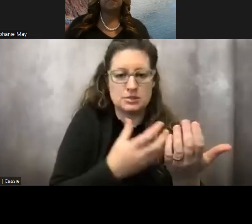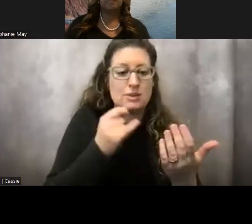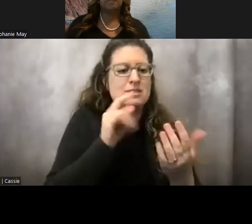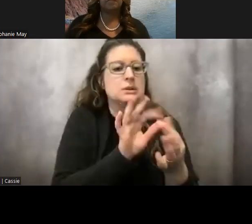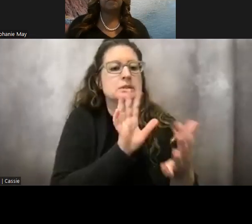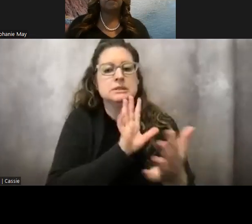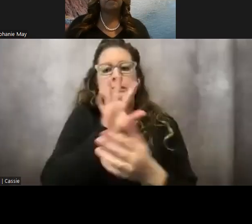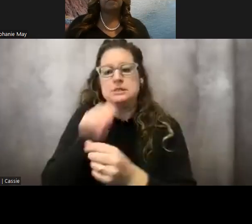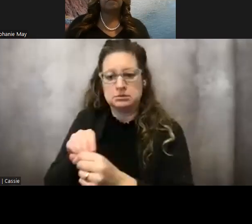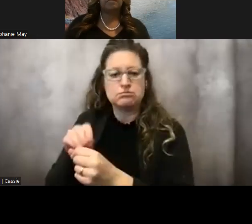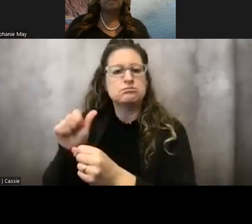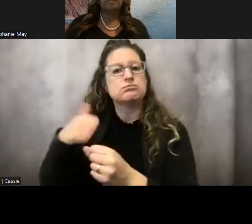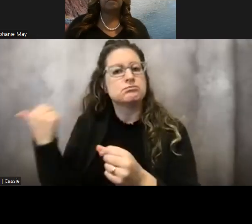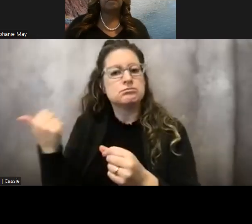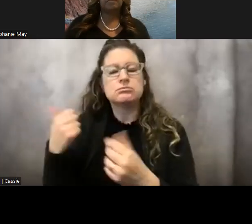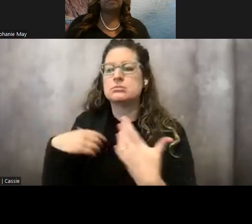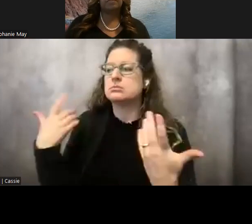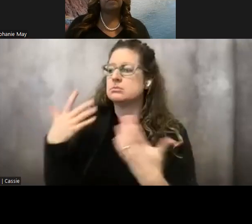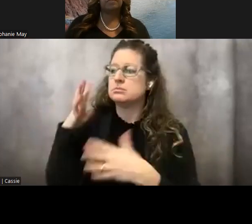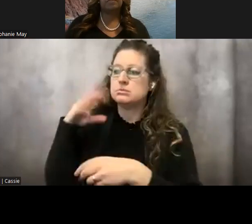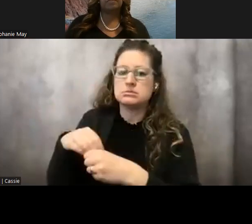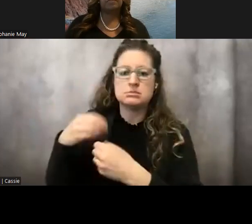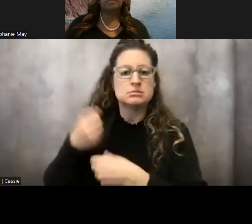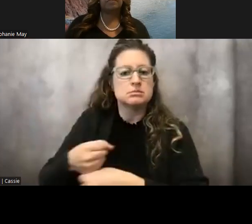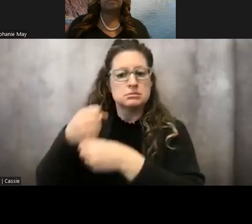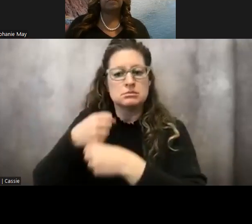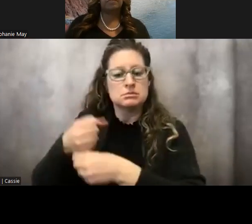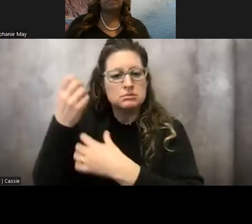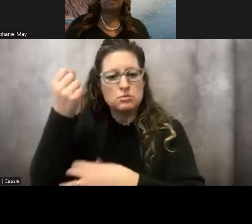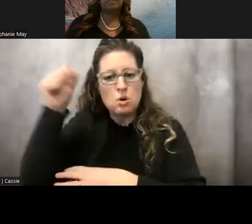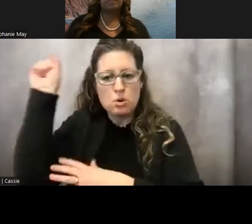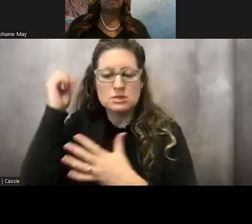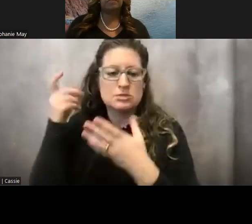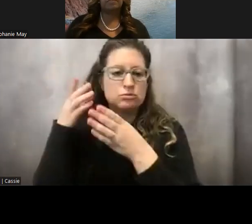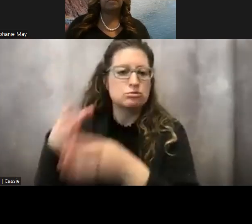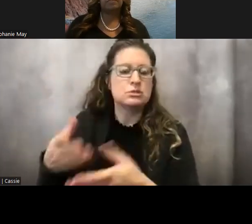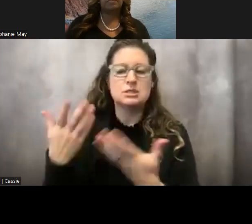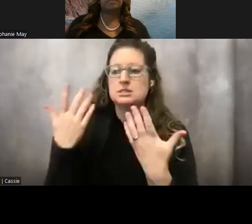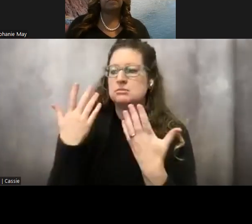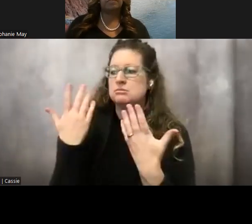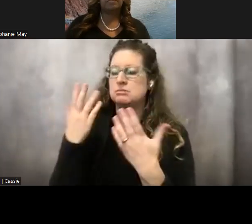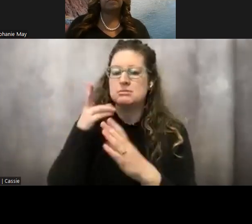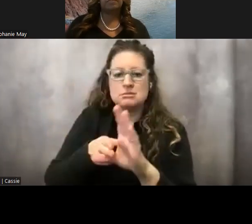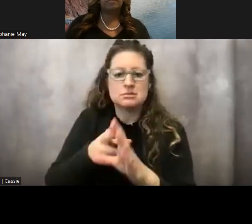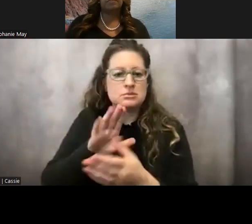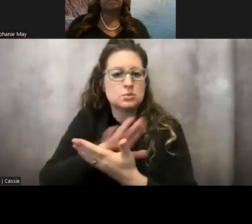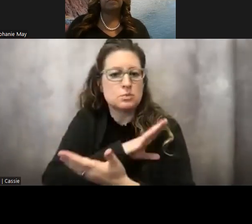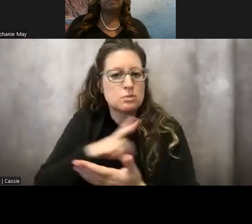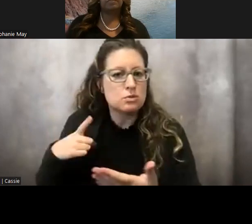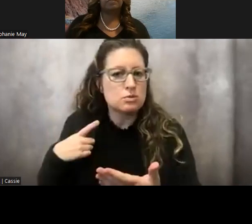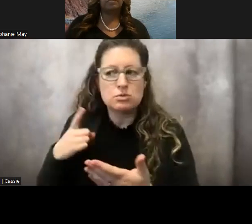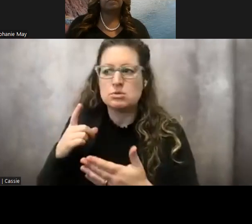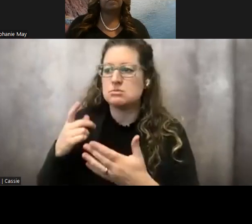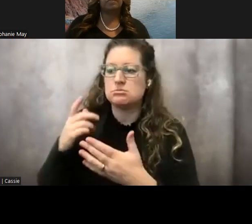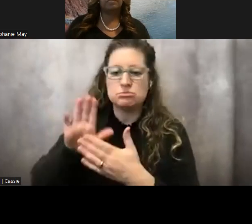in, street protests, going to school boards, like whatever is comfortable for you.